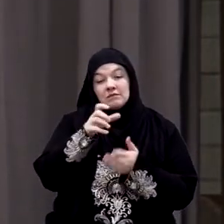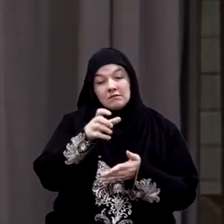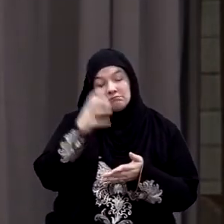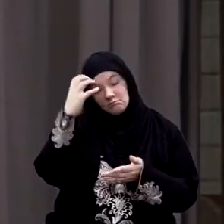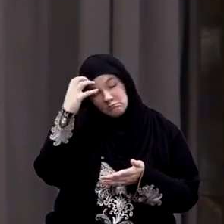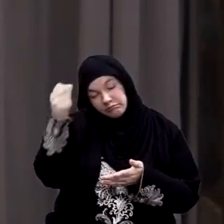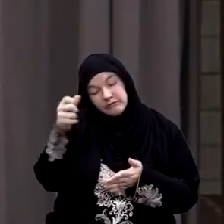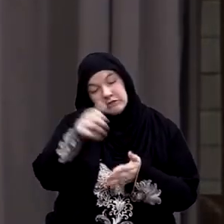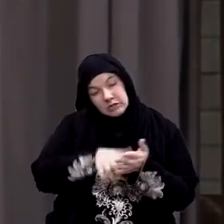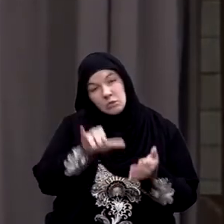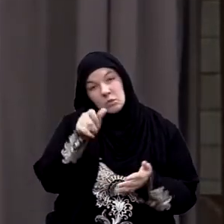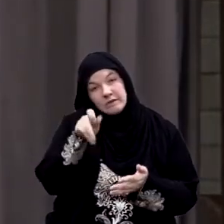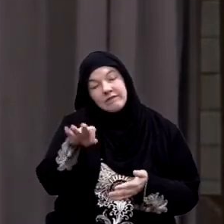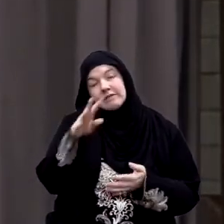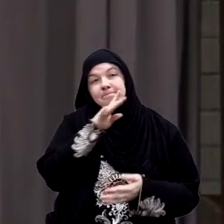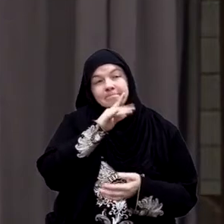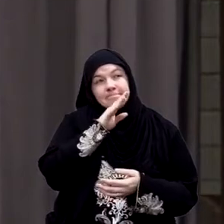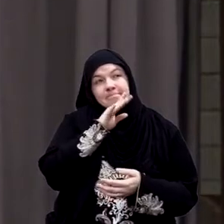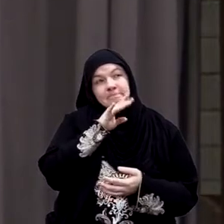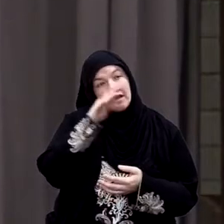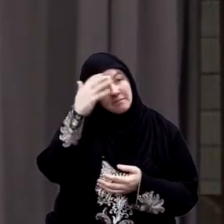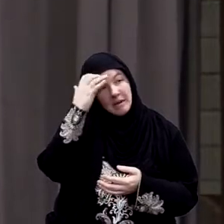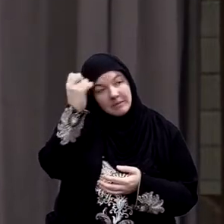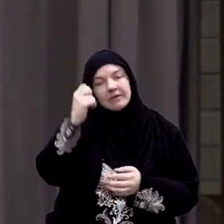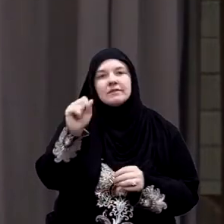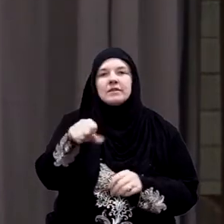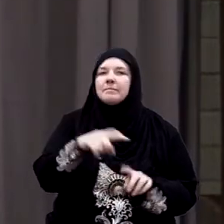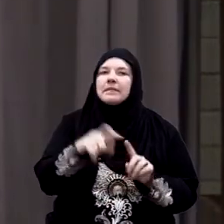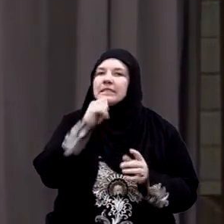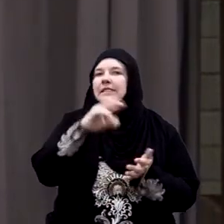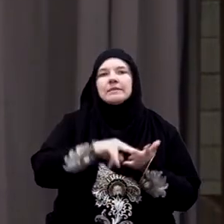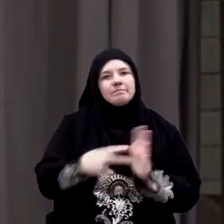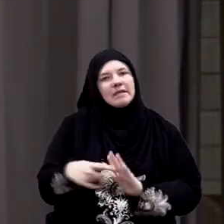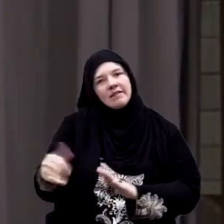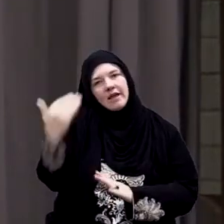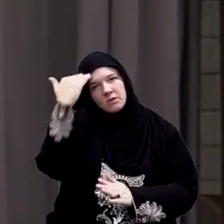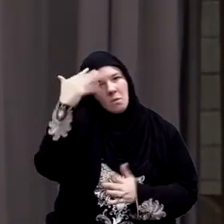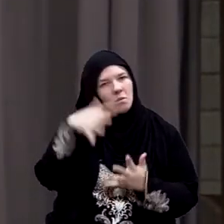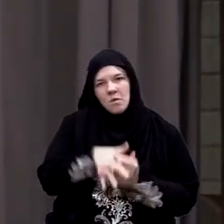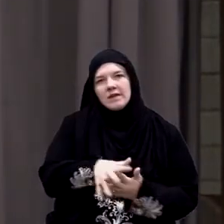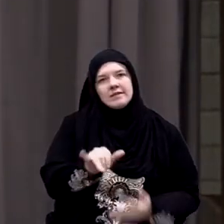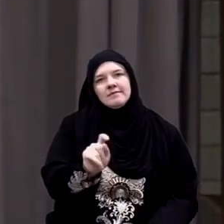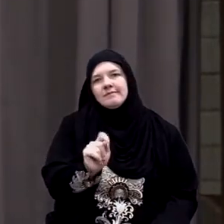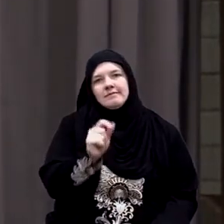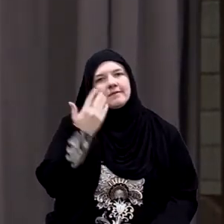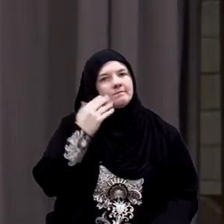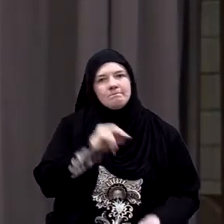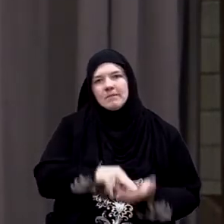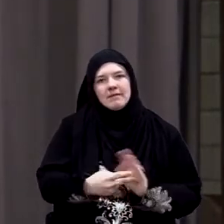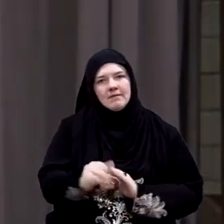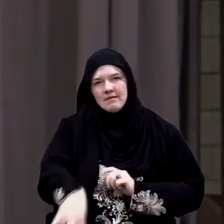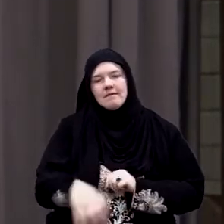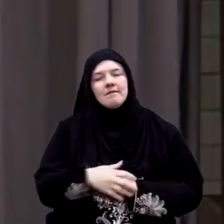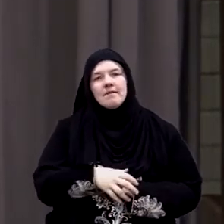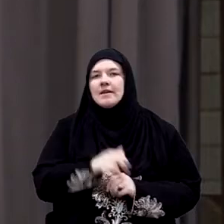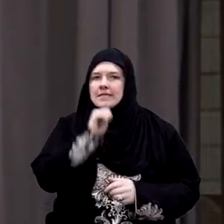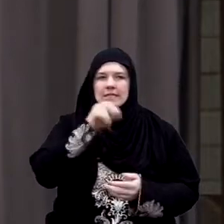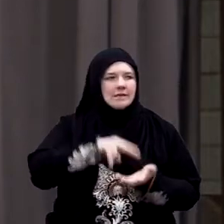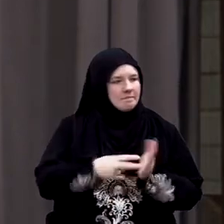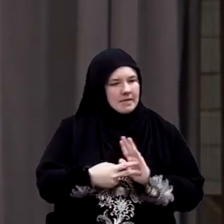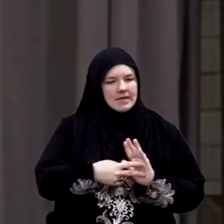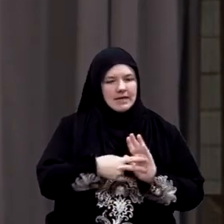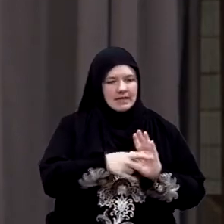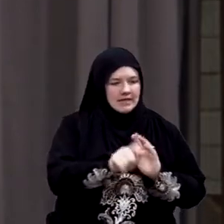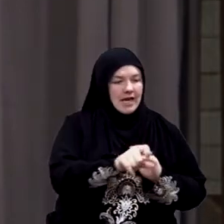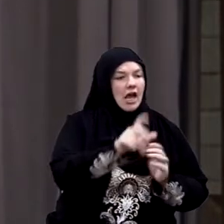Yusuf, they can memorize it, but it doesn't mean that they know it. It doesn't mean they pick the